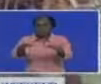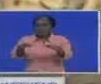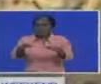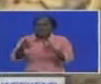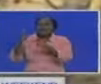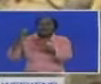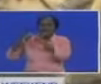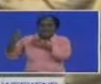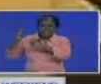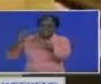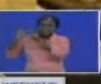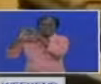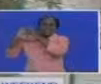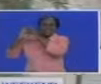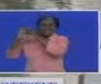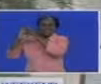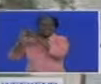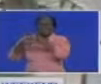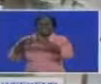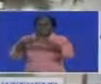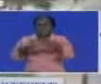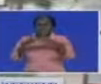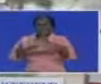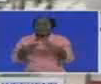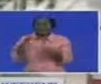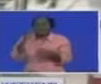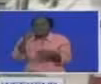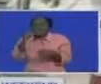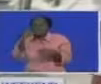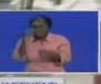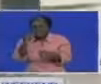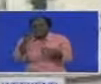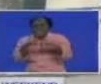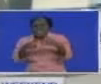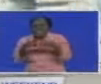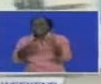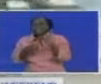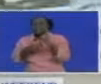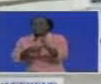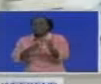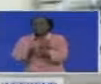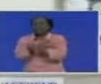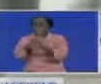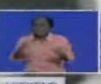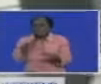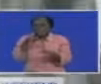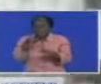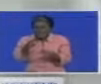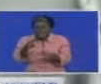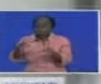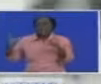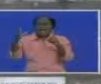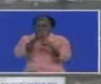cultures, industrious people. 50 years on, and it is evident that Kenyans have indeed fought and won